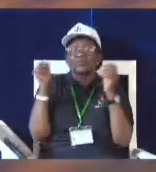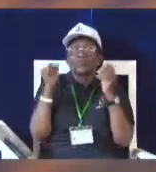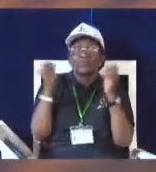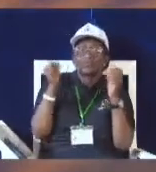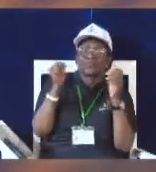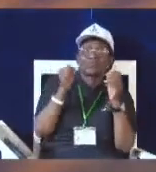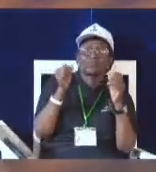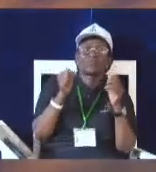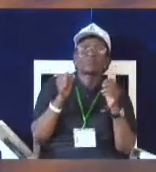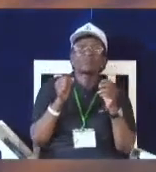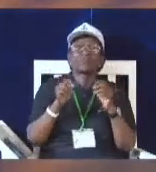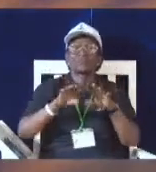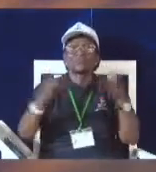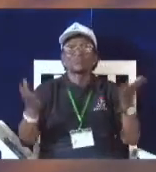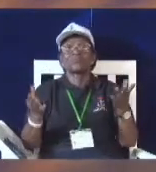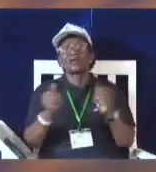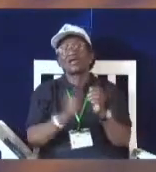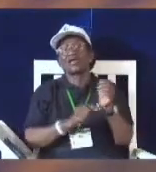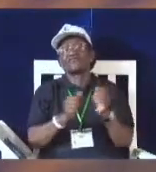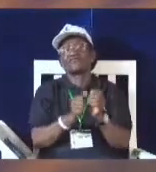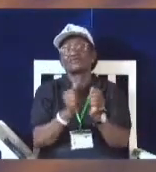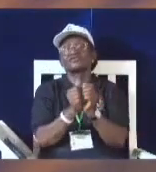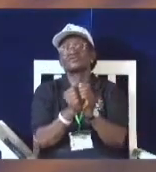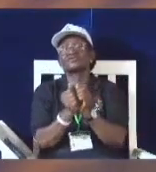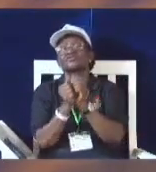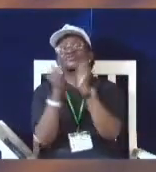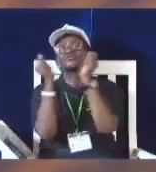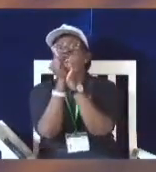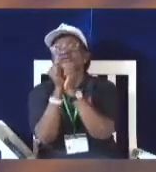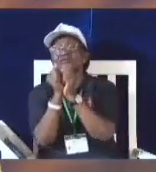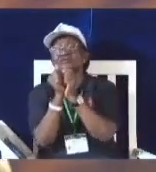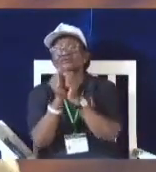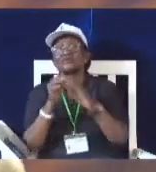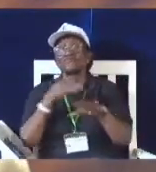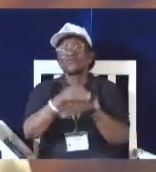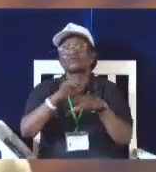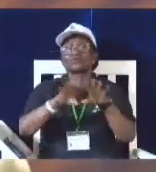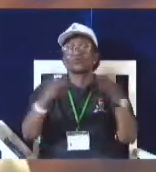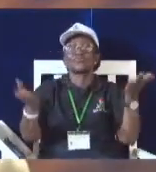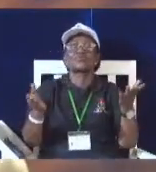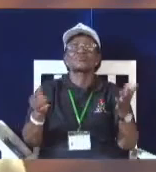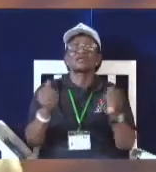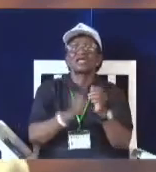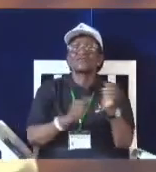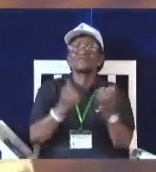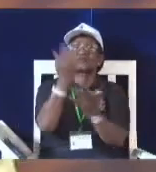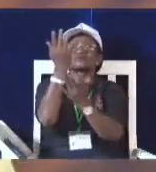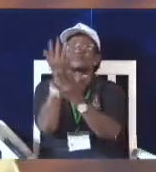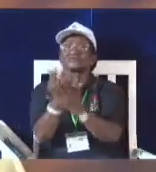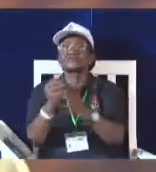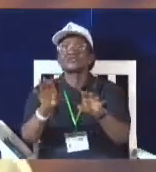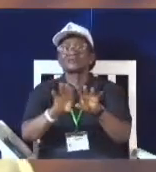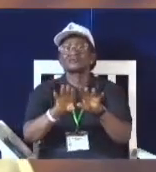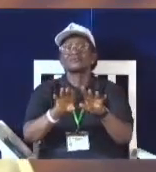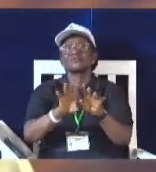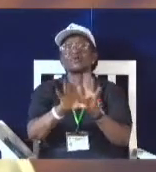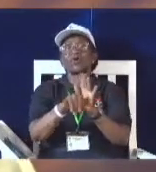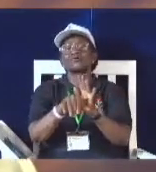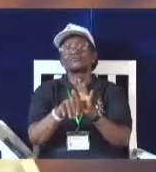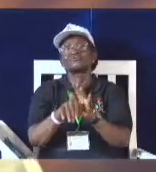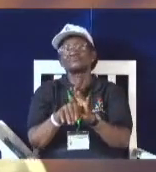earthquake that forced open every chain, forced open every prison door.